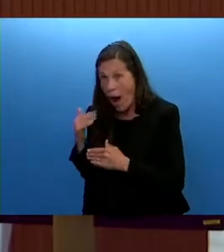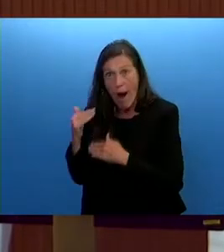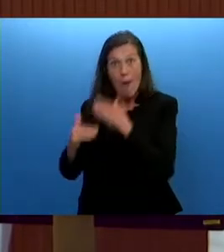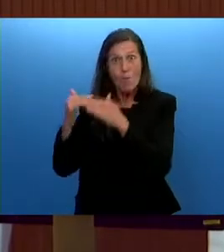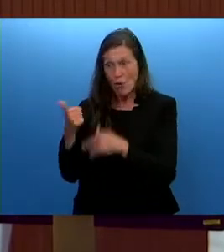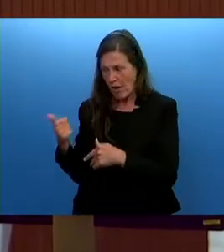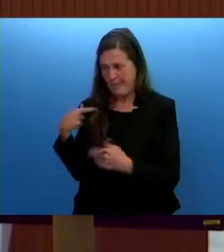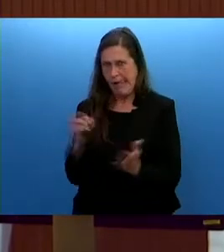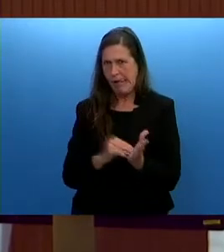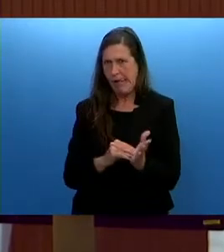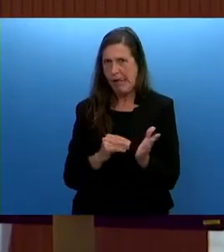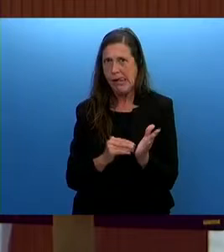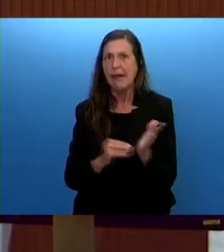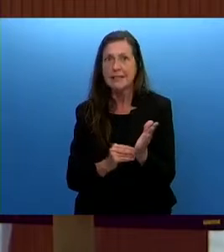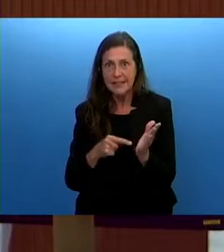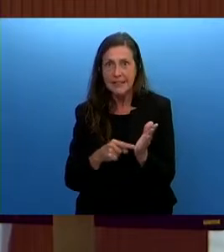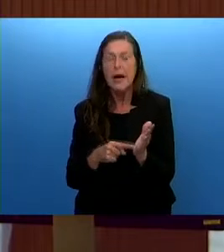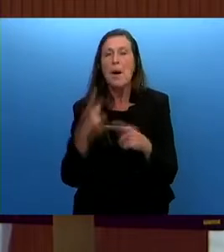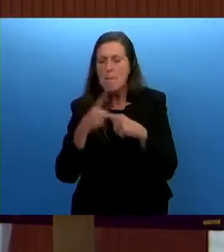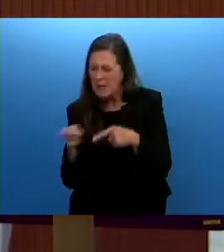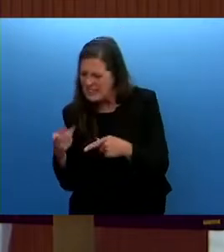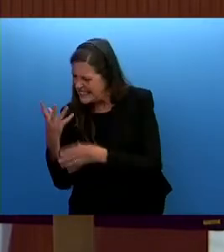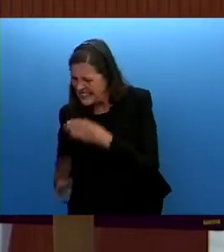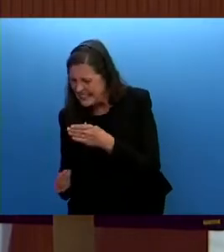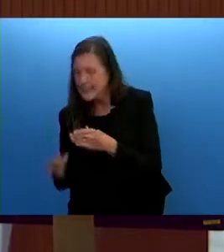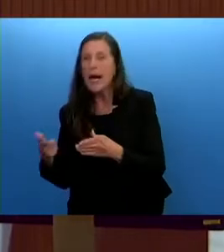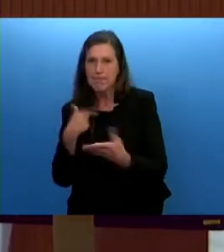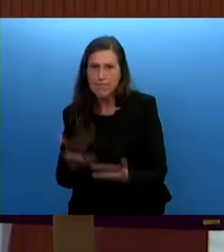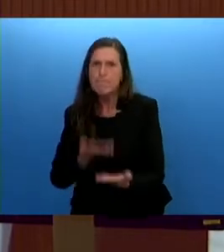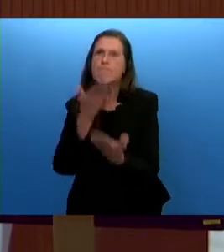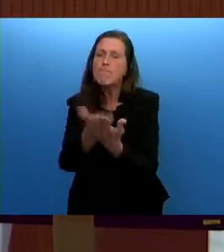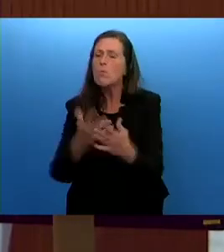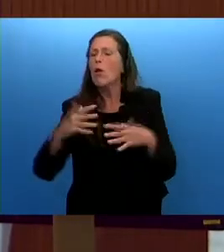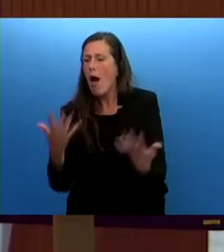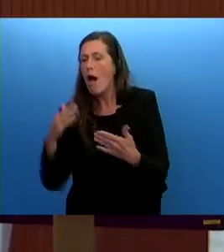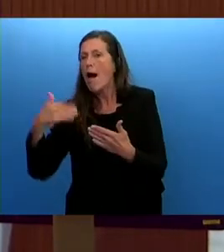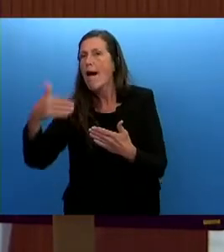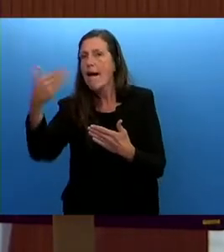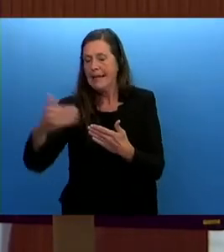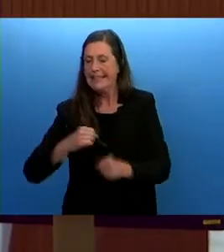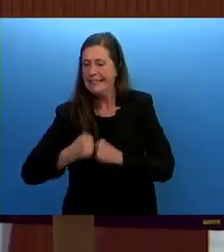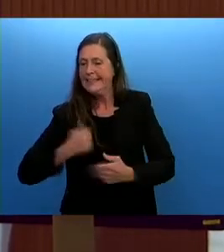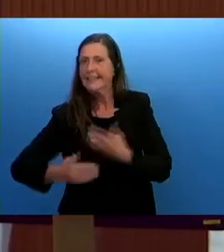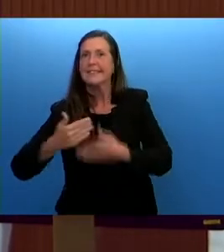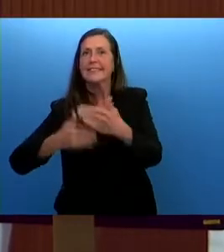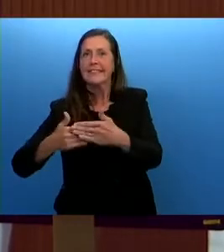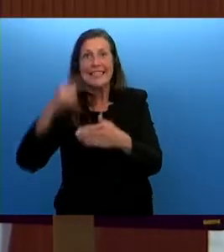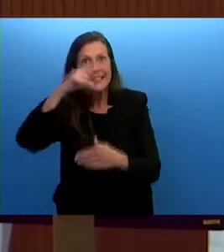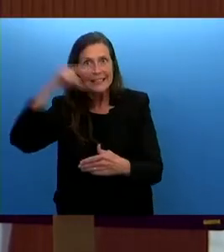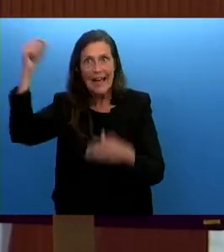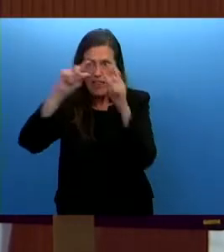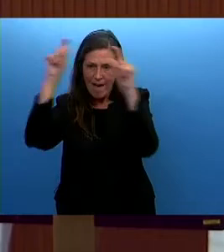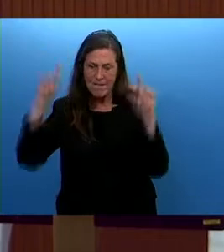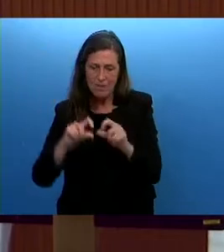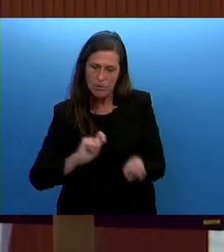identifying remaining gaps, and also make recommendations on how to further accelerate the implementation of the Sendai Framework, and also